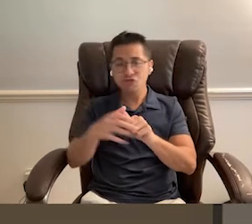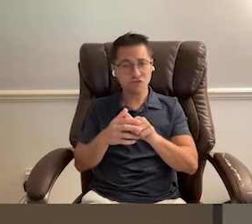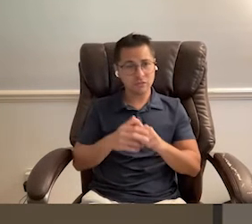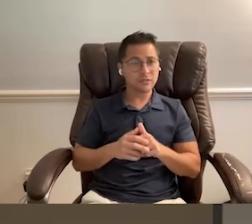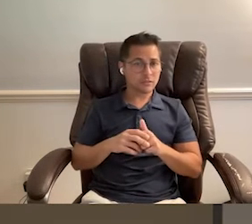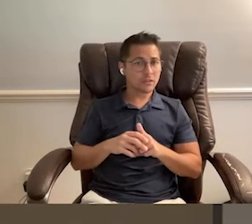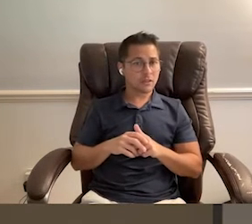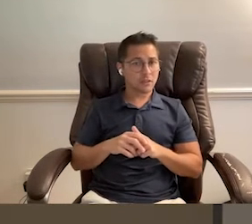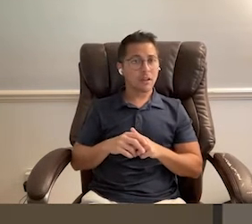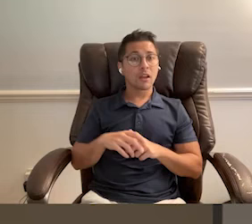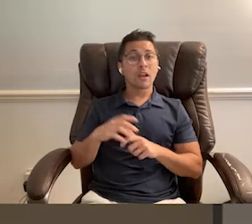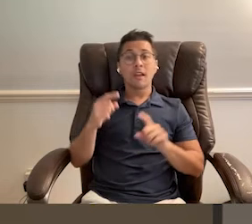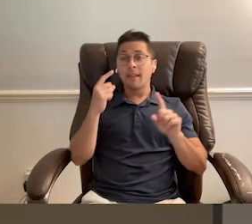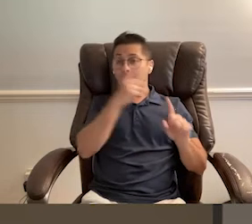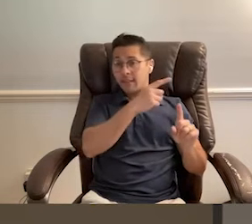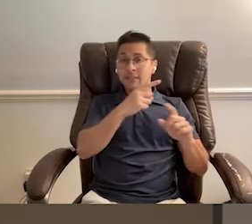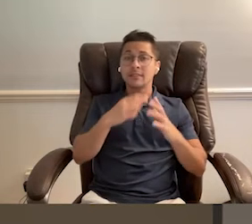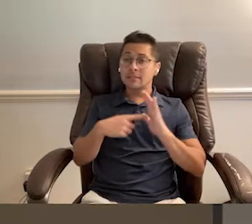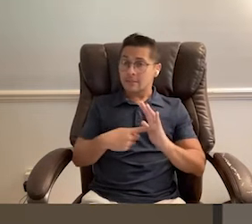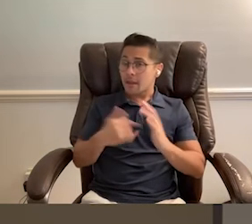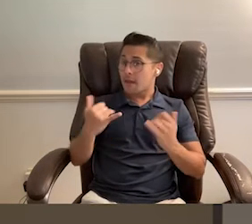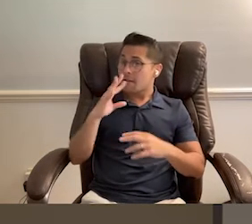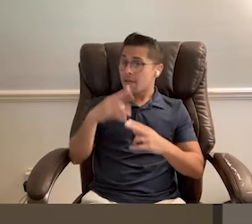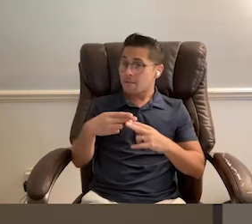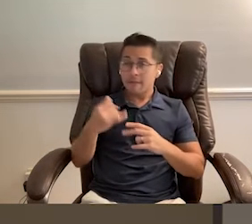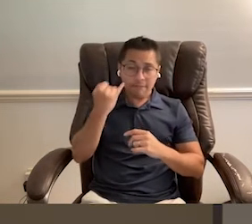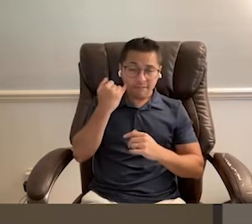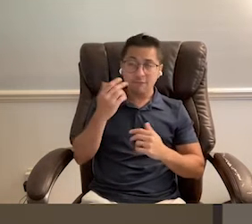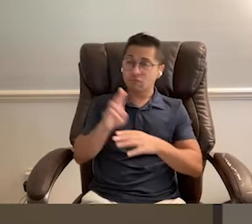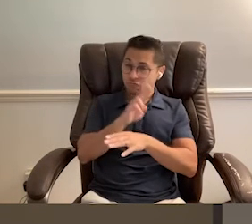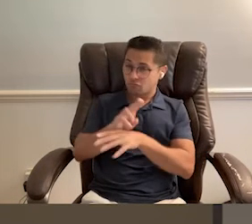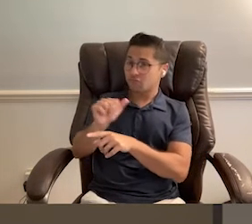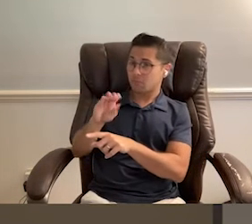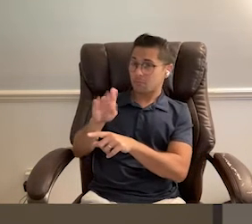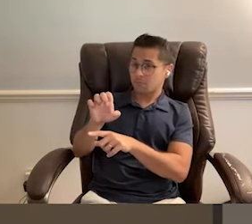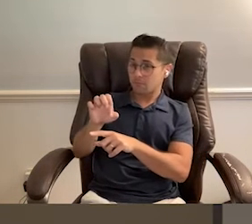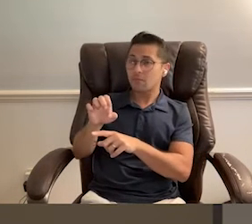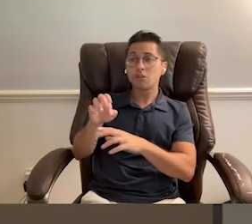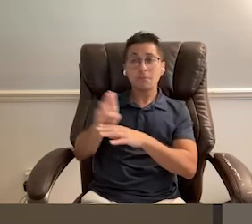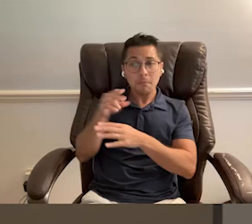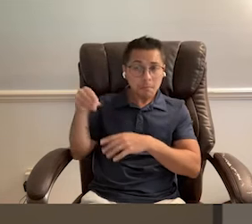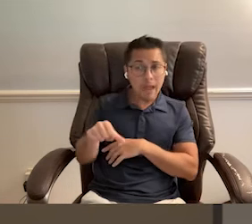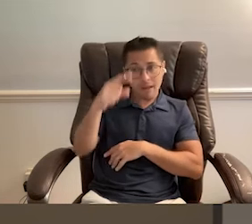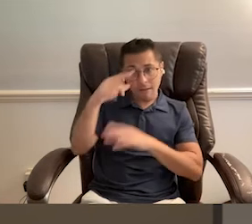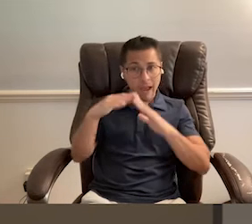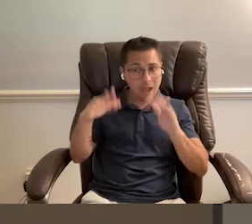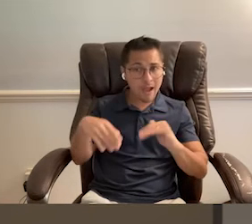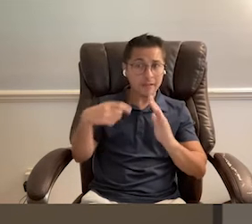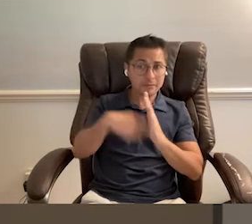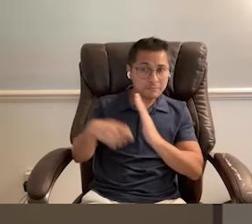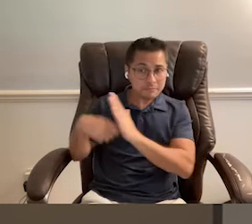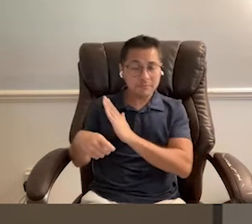here's the example. I'm talking about if you're using an ABLE account to pay for housing expenses while somebody's on SSI. So this